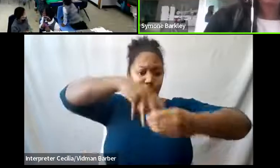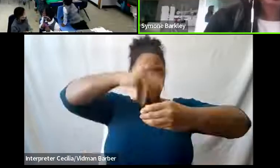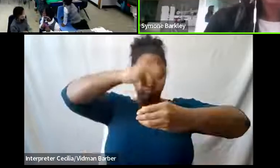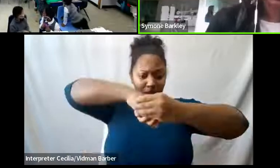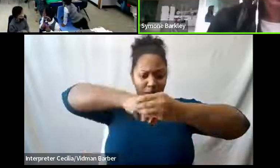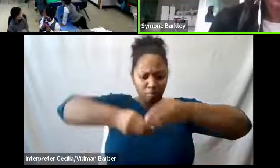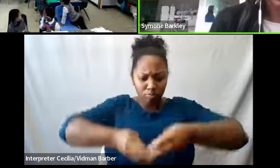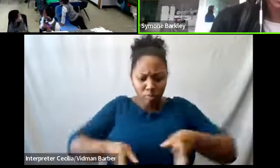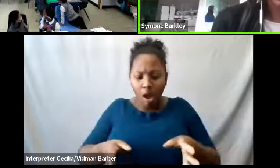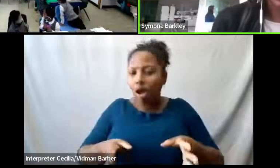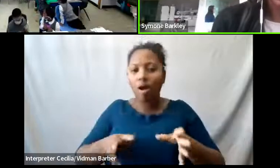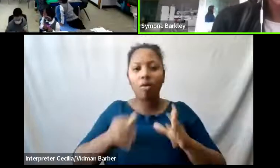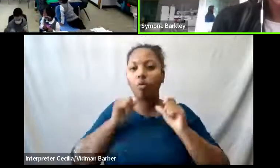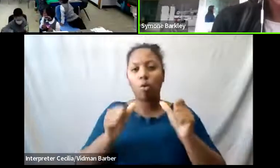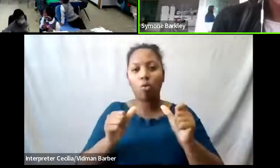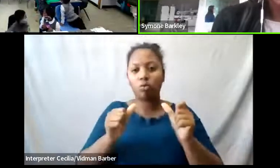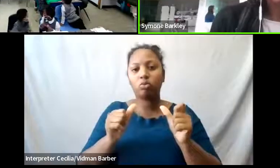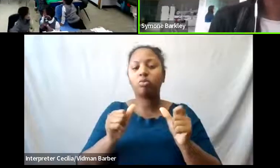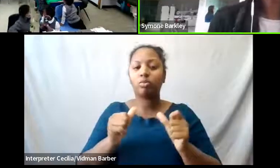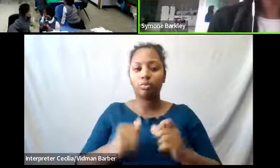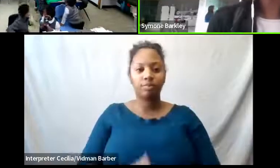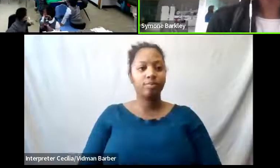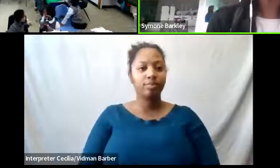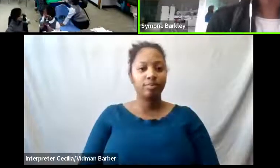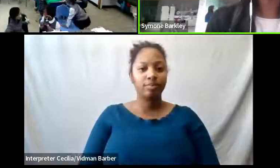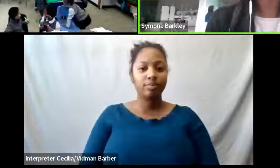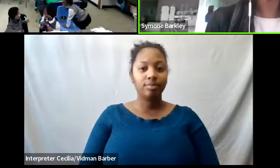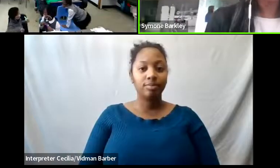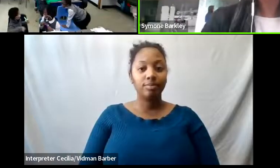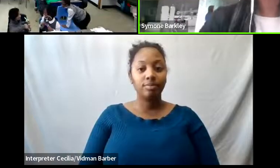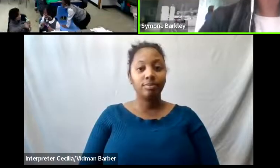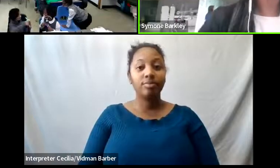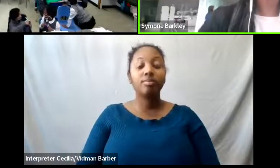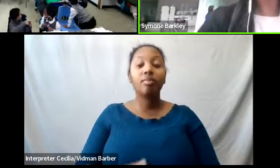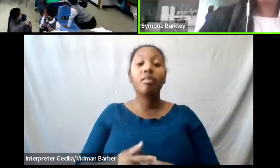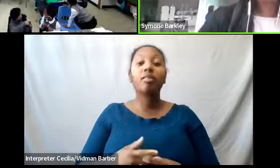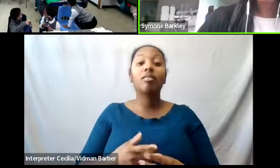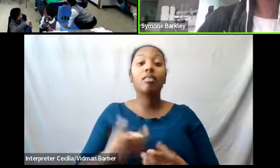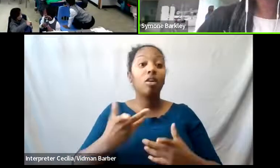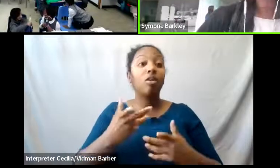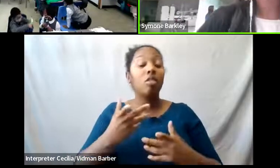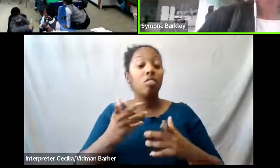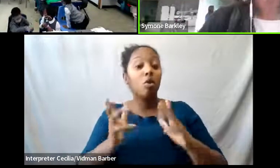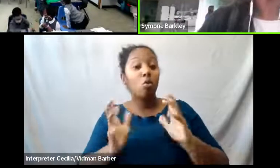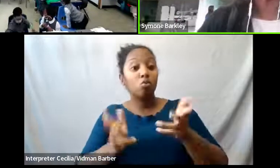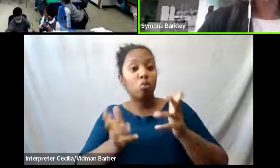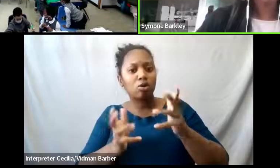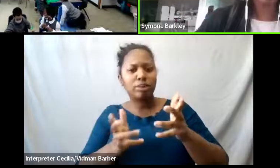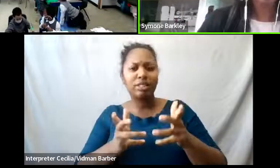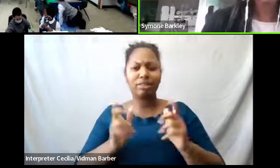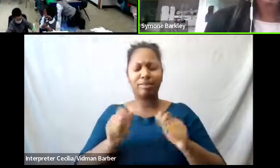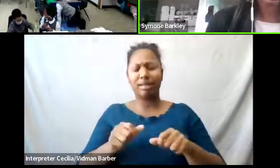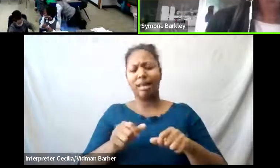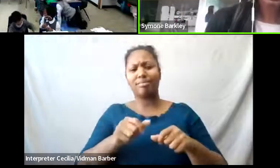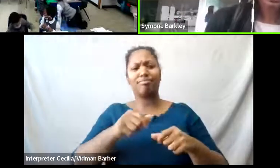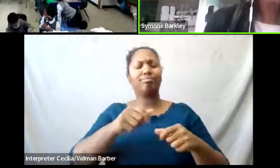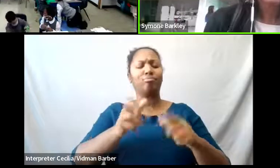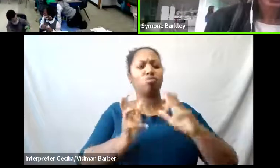worry about any of those things happening. And you can definitely wash it in the washing machine. You don't even need to hand wash